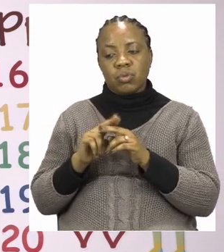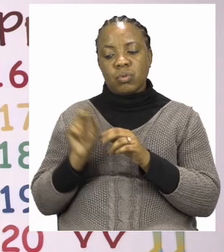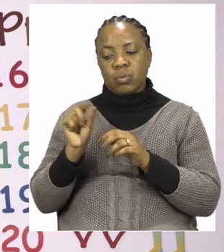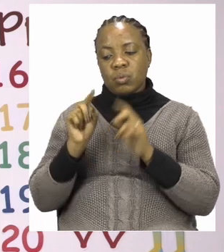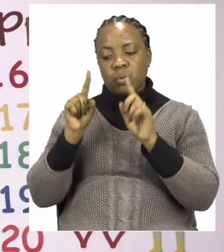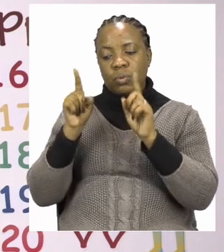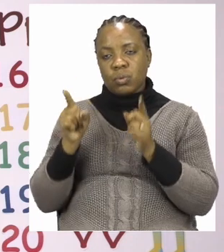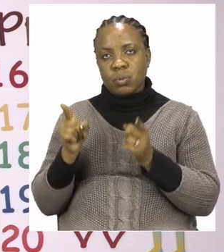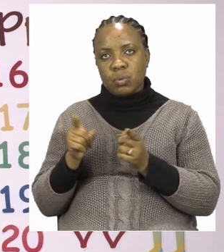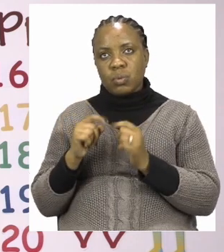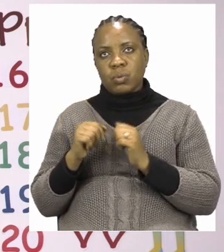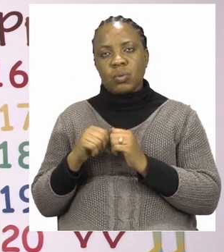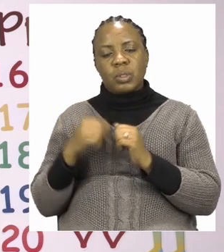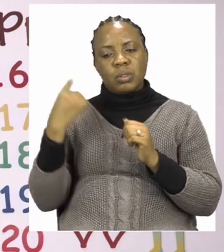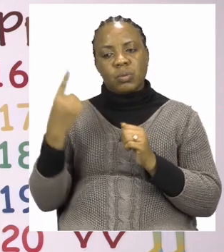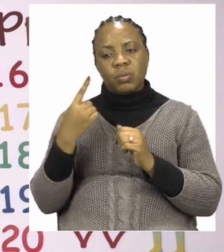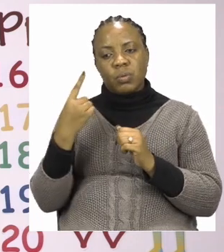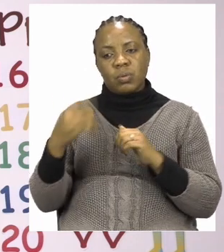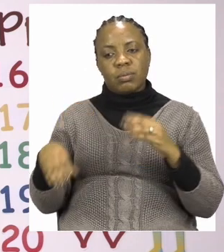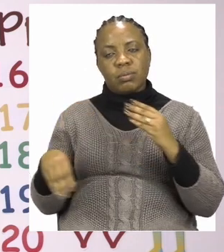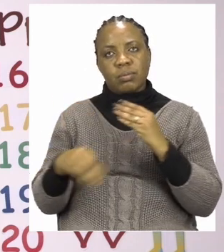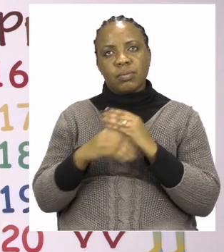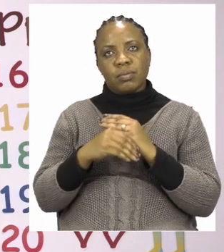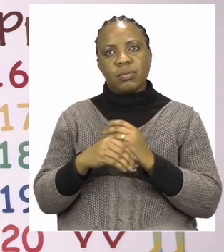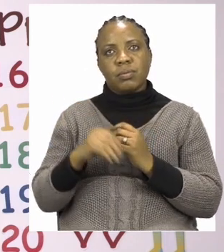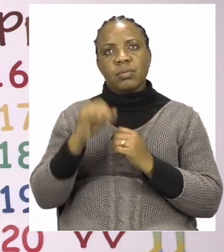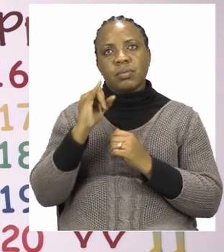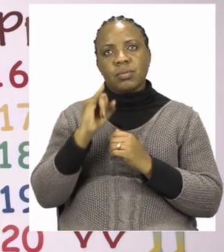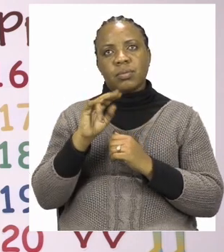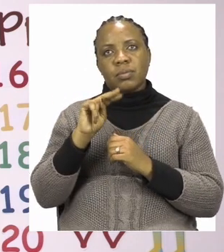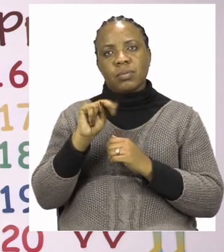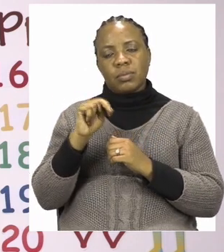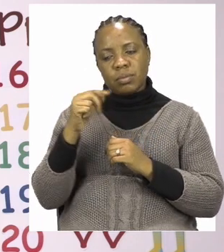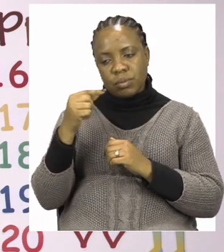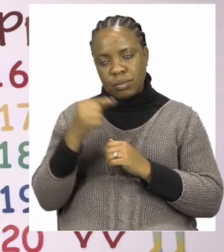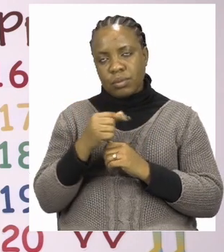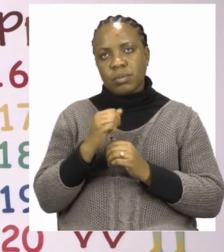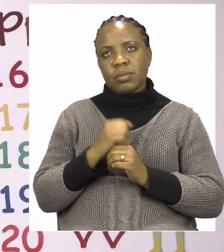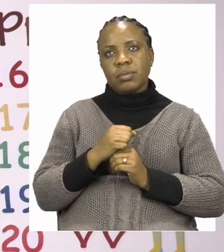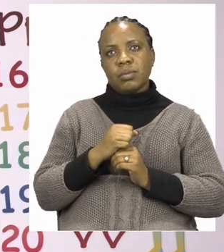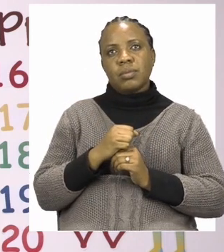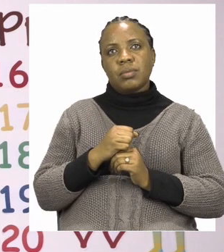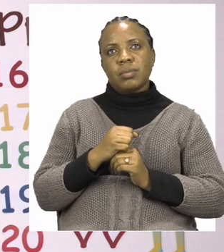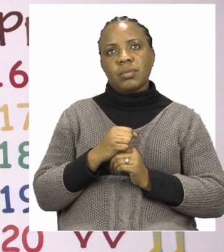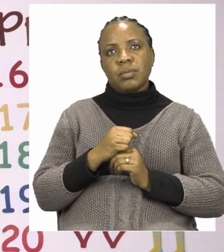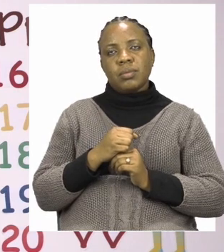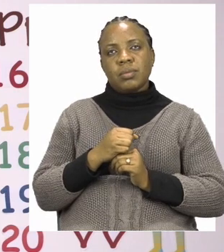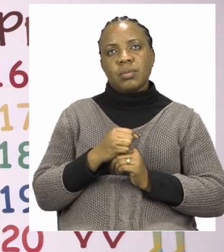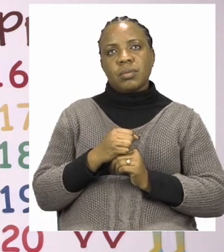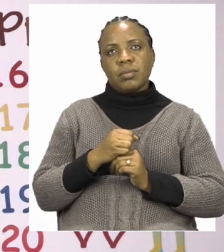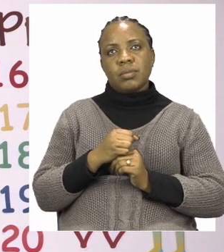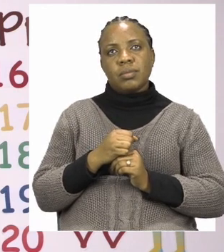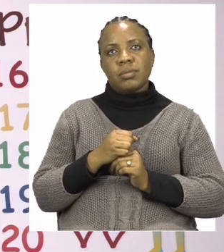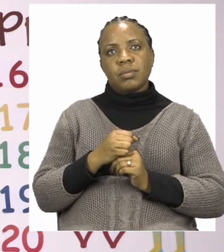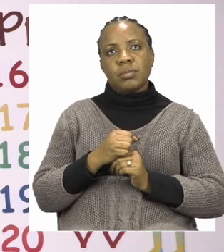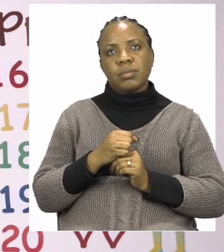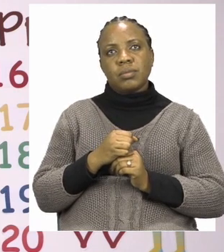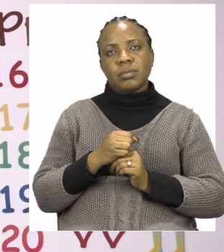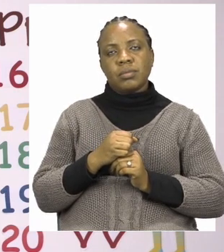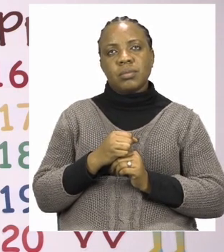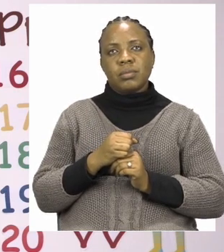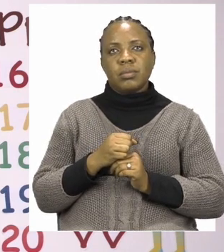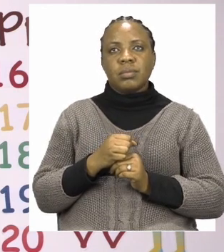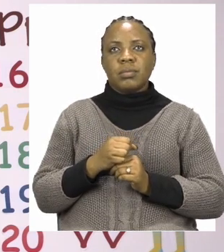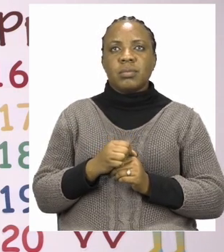just by adding ing when you're writing them on the space. And then read the complete sentence so that you